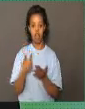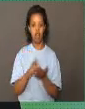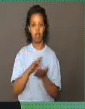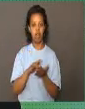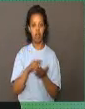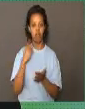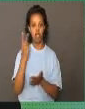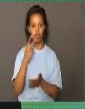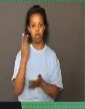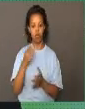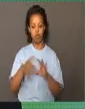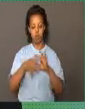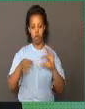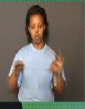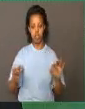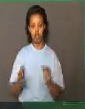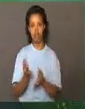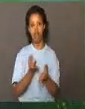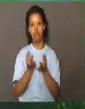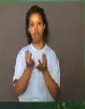antibiotics in a sentence or two.